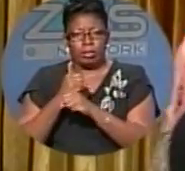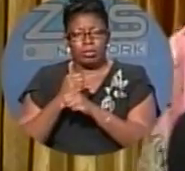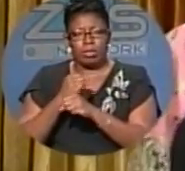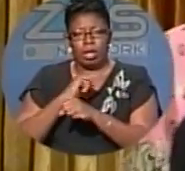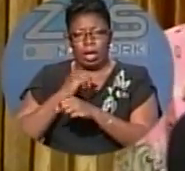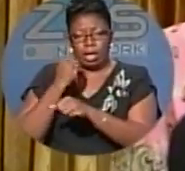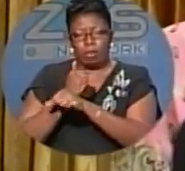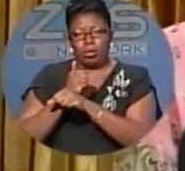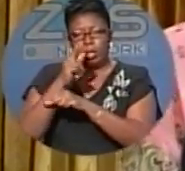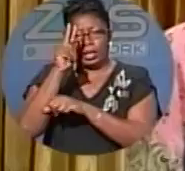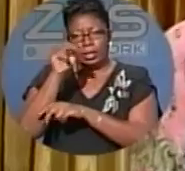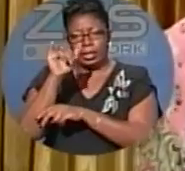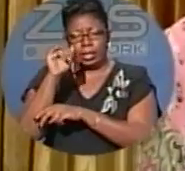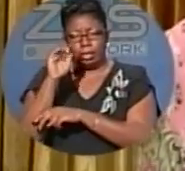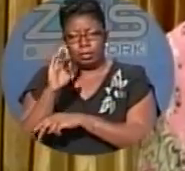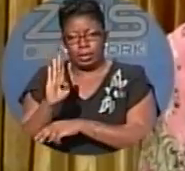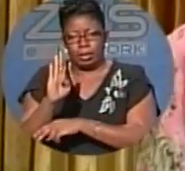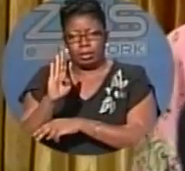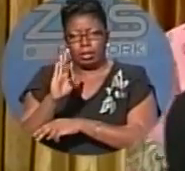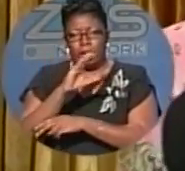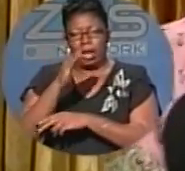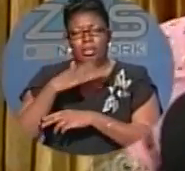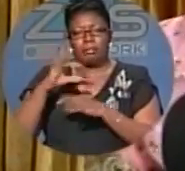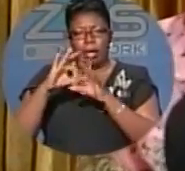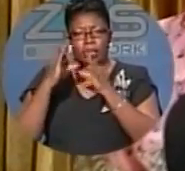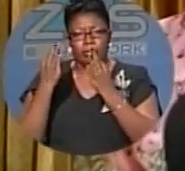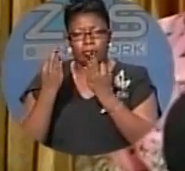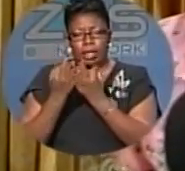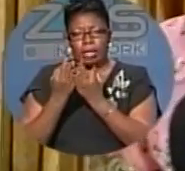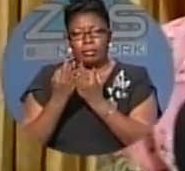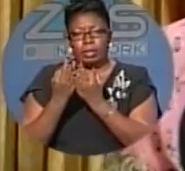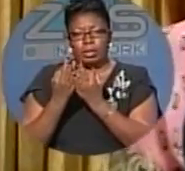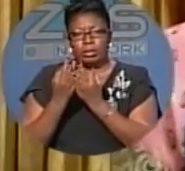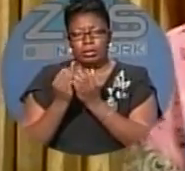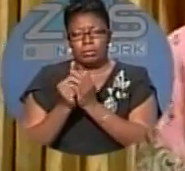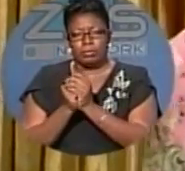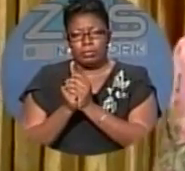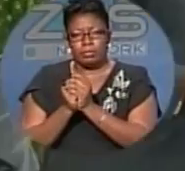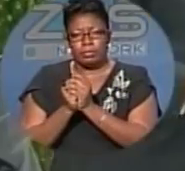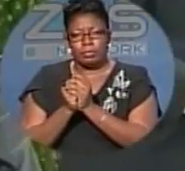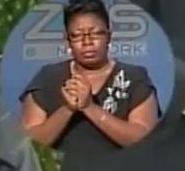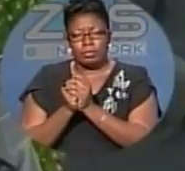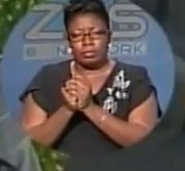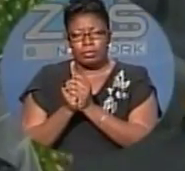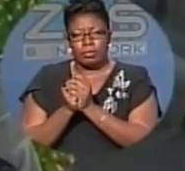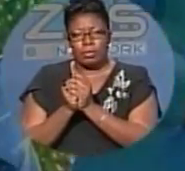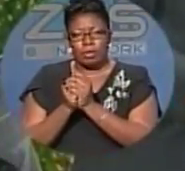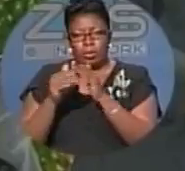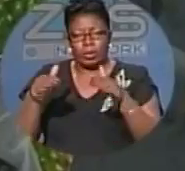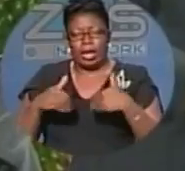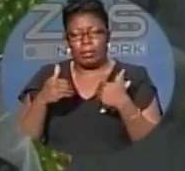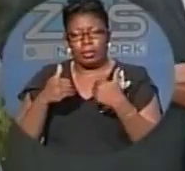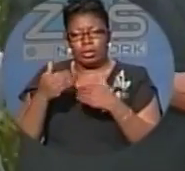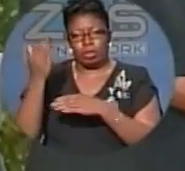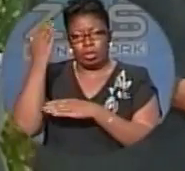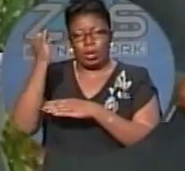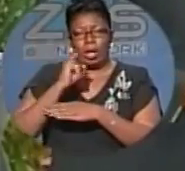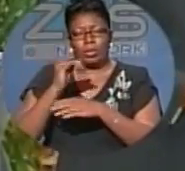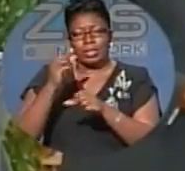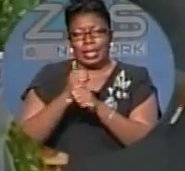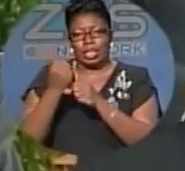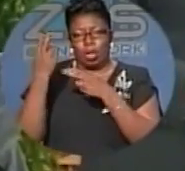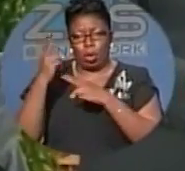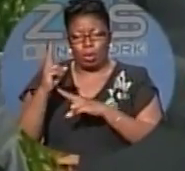work at National Insurance, and my family got blown away when they heard me was getting honored I'm